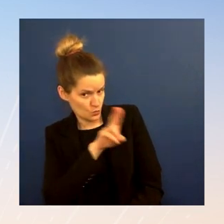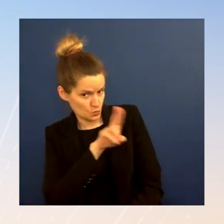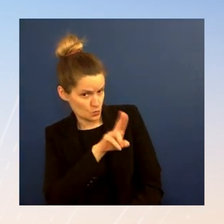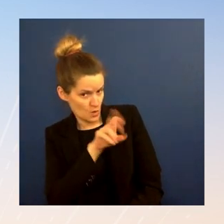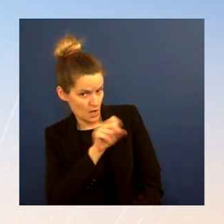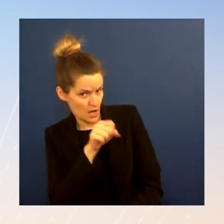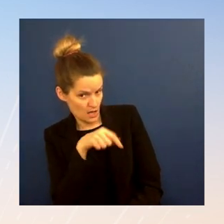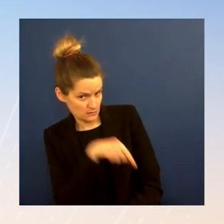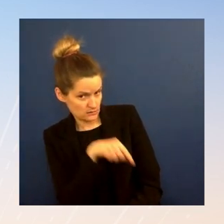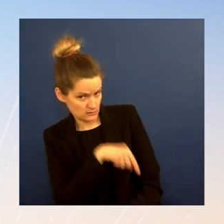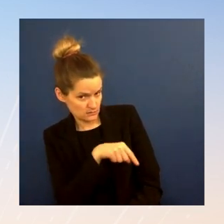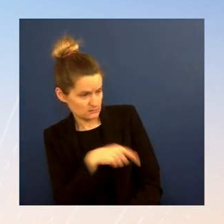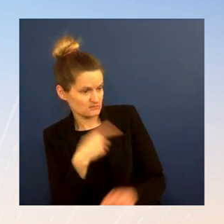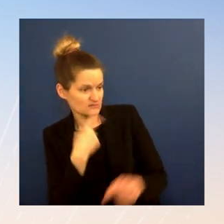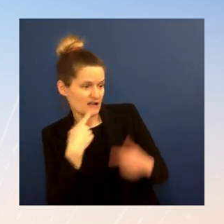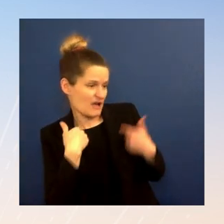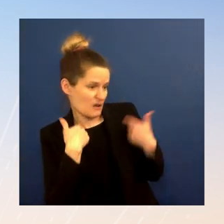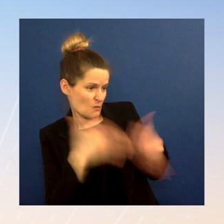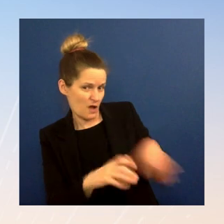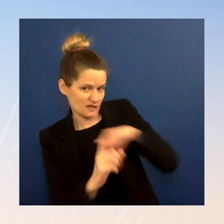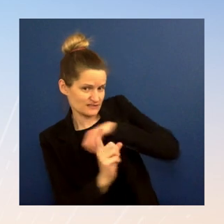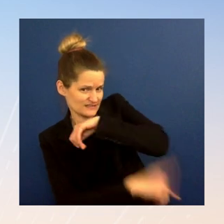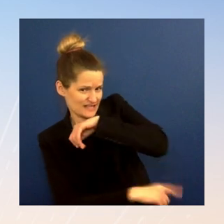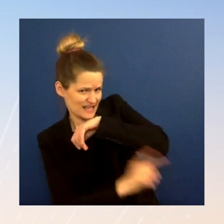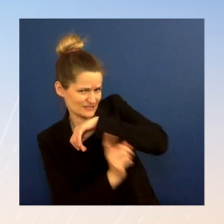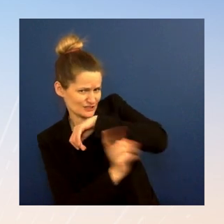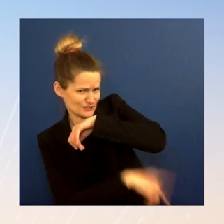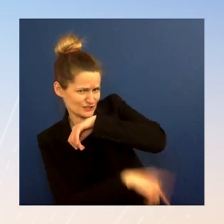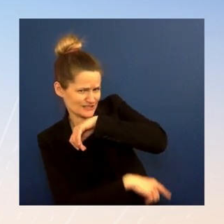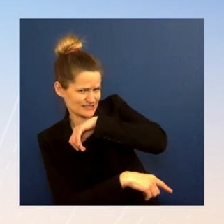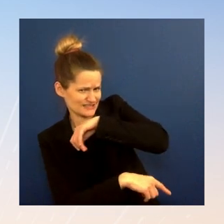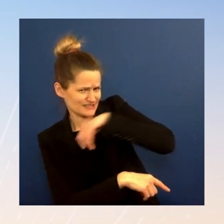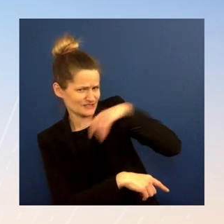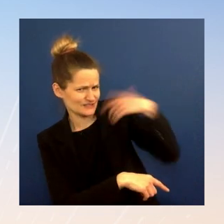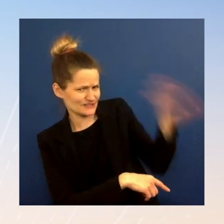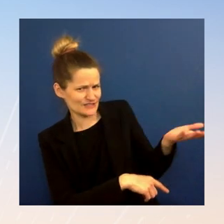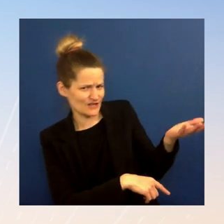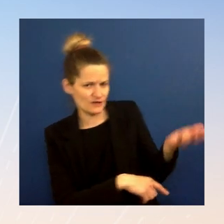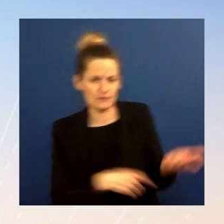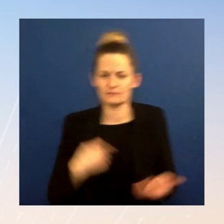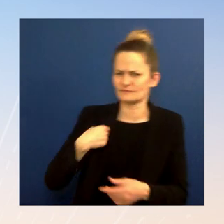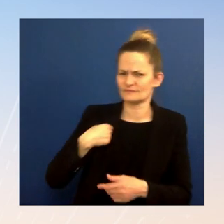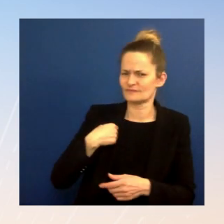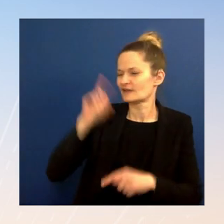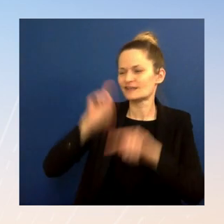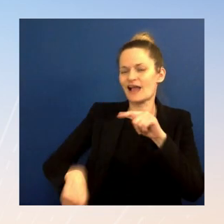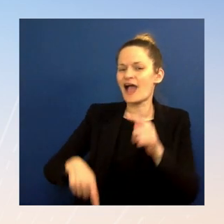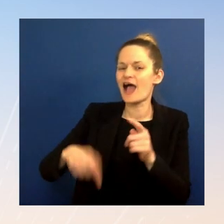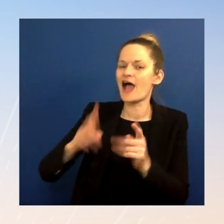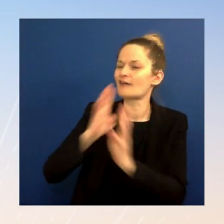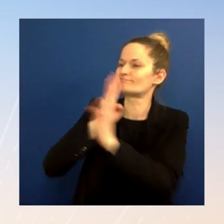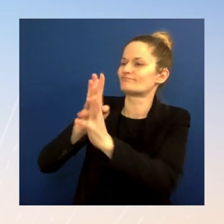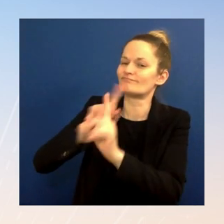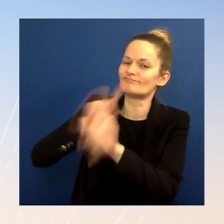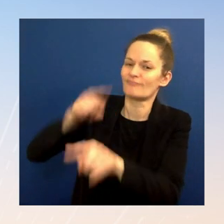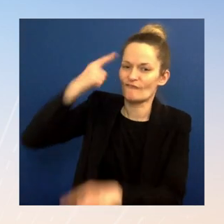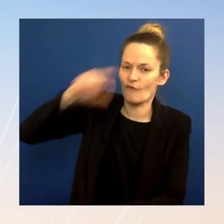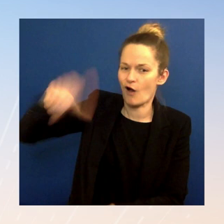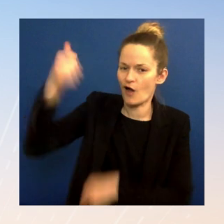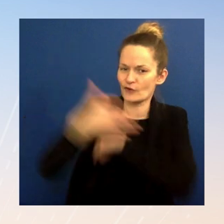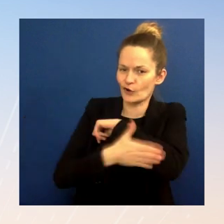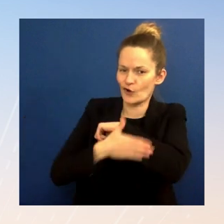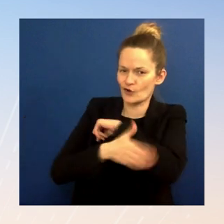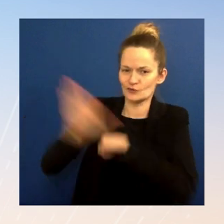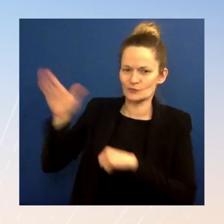themselves. We typically don't speak for others. Okay. So just now, Secretary Blinken joined